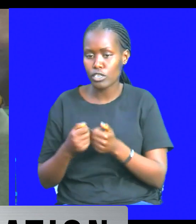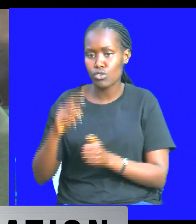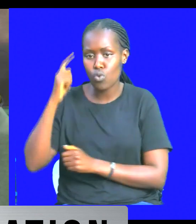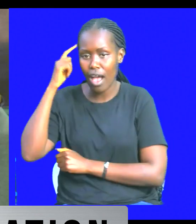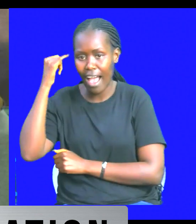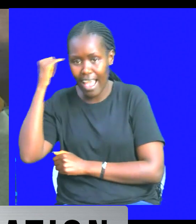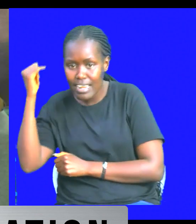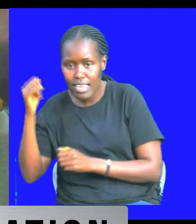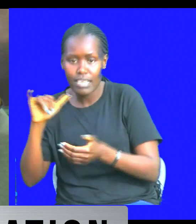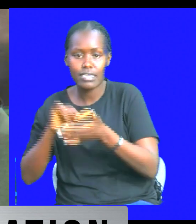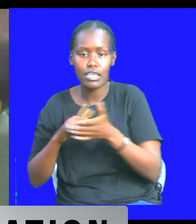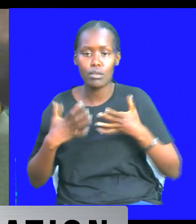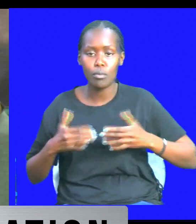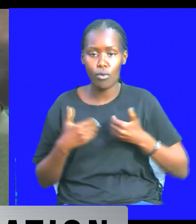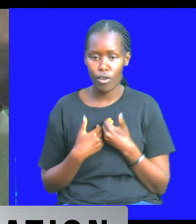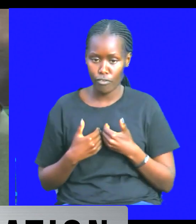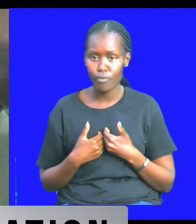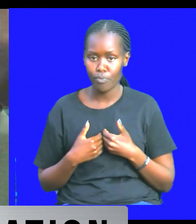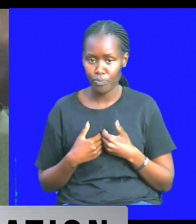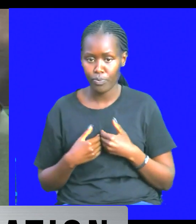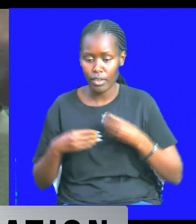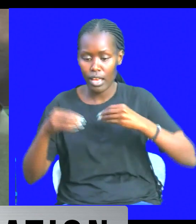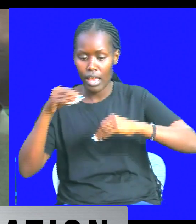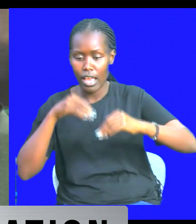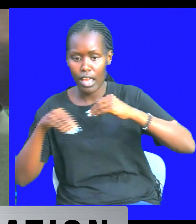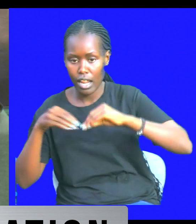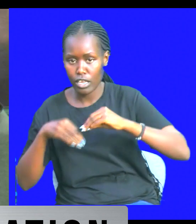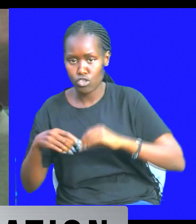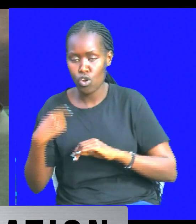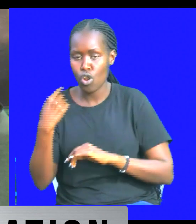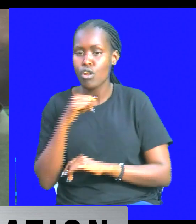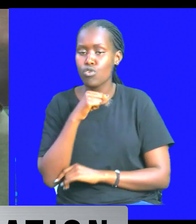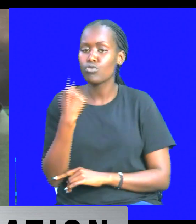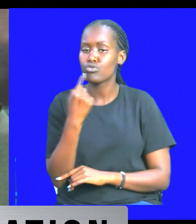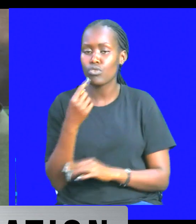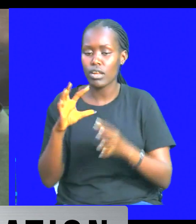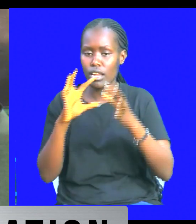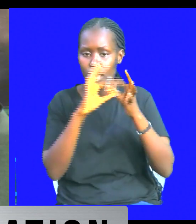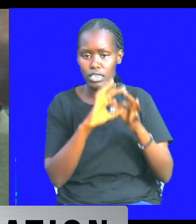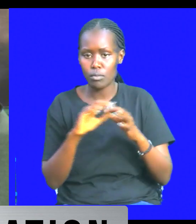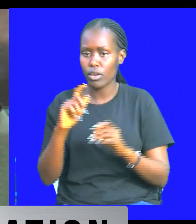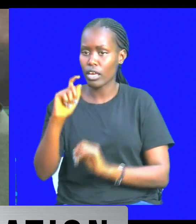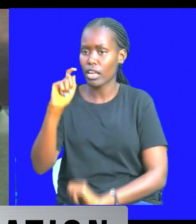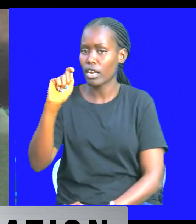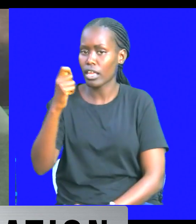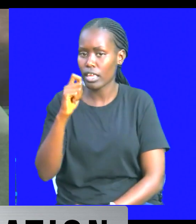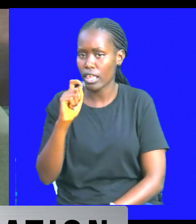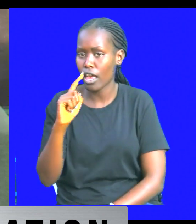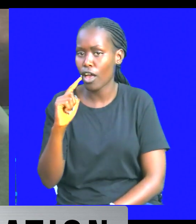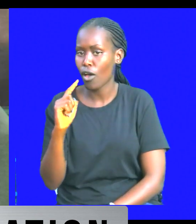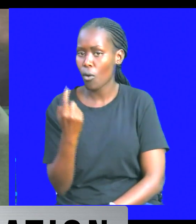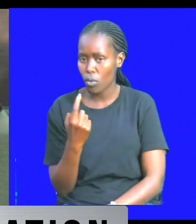if you took an election, the parties to an election are not only Azimio and Kenya Kwanza. There's even other small parties. There